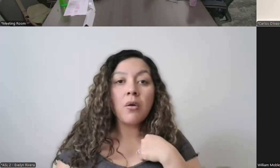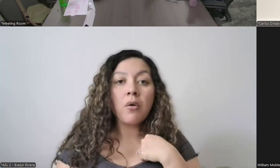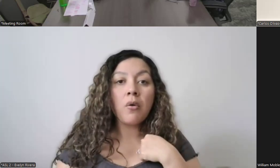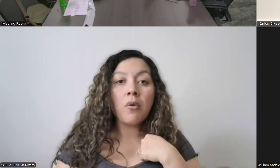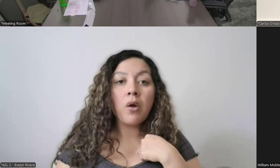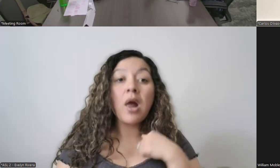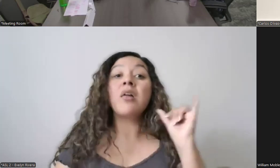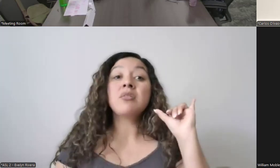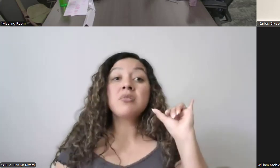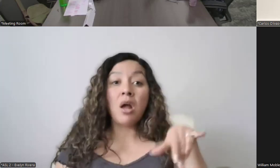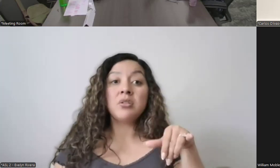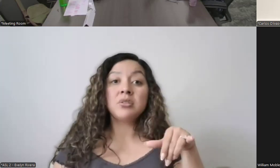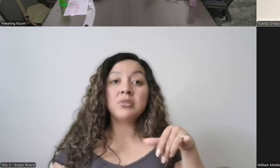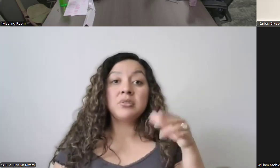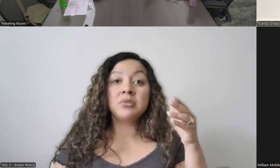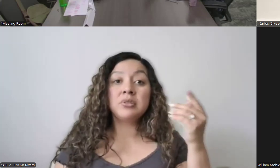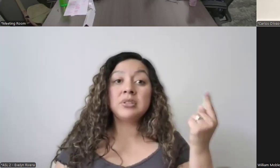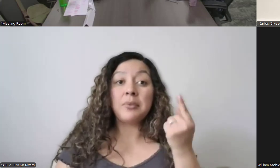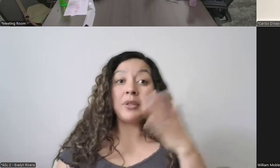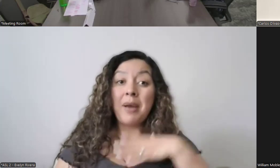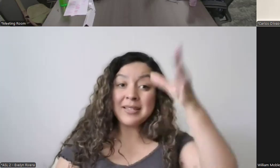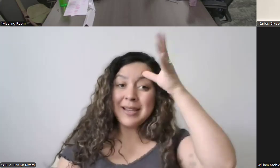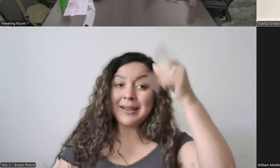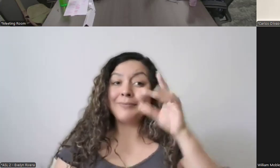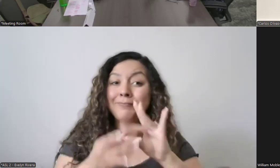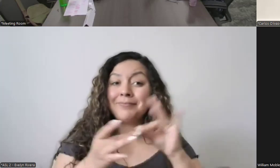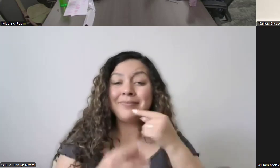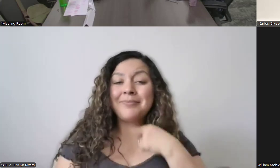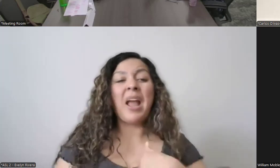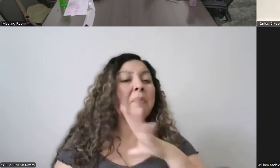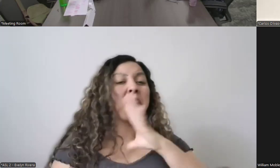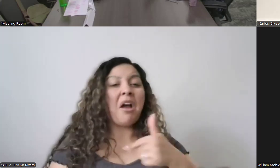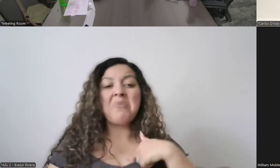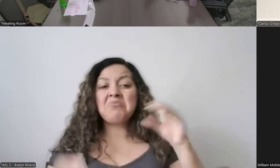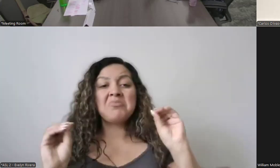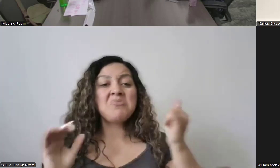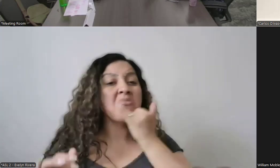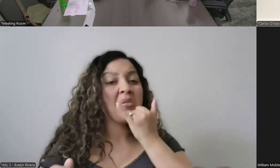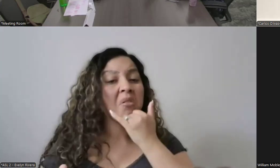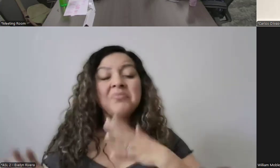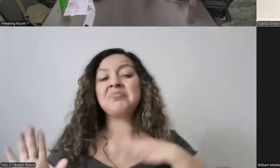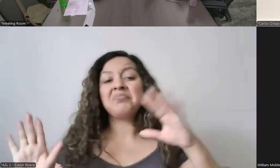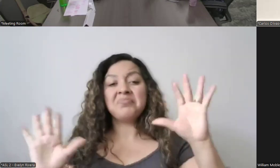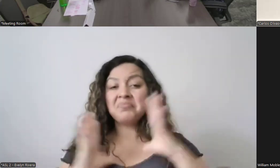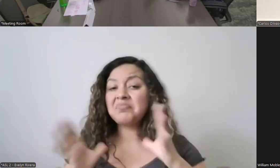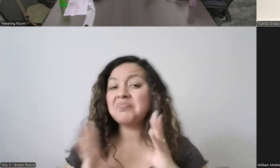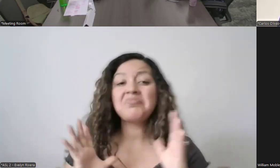And that's something that my dad has said many times. No, I'm fine. There's nothing wrong with me. Even